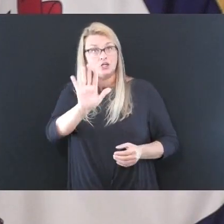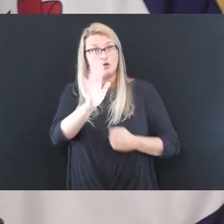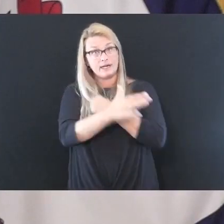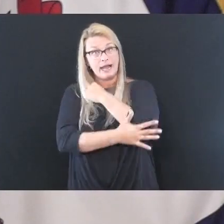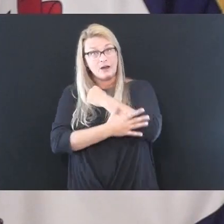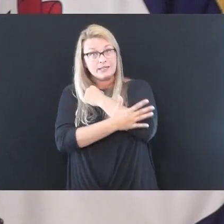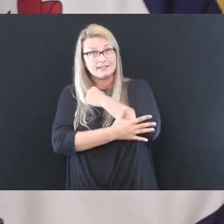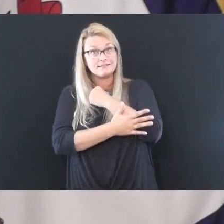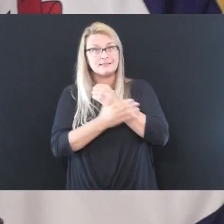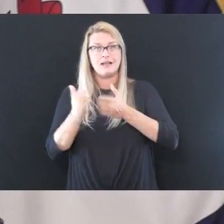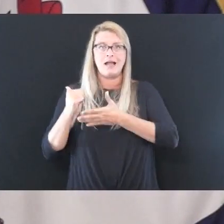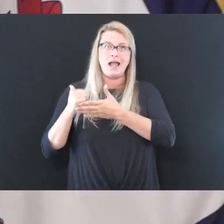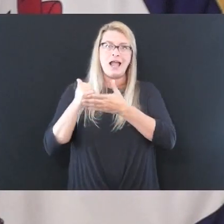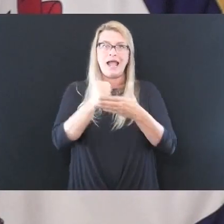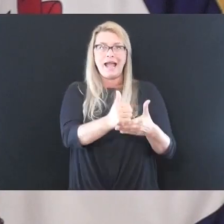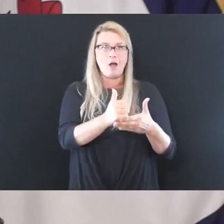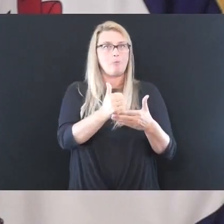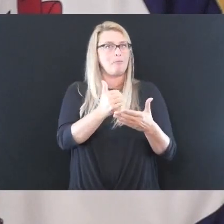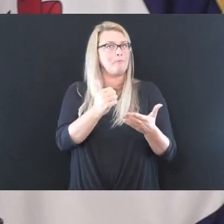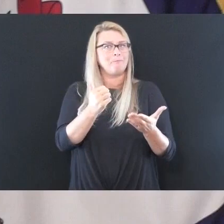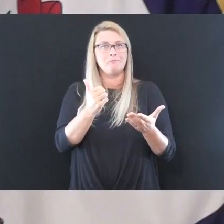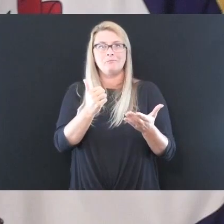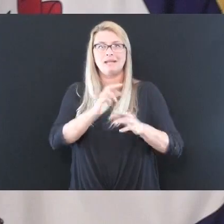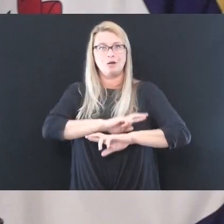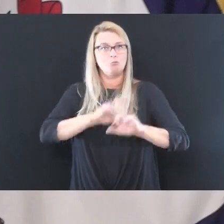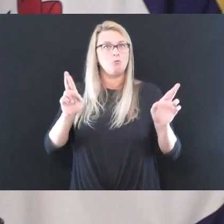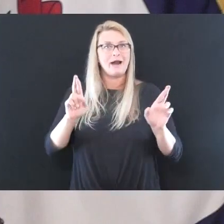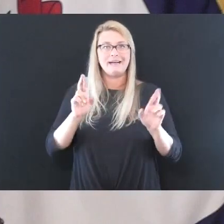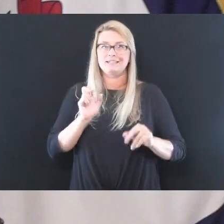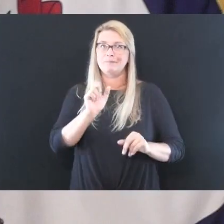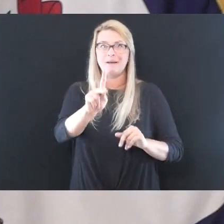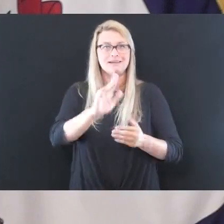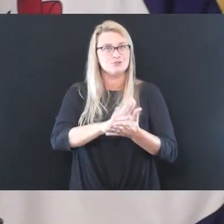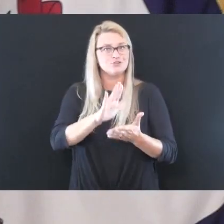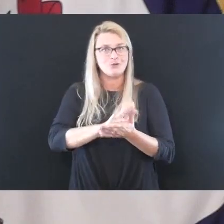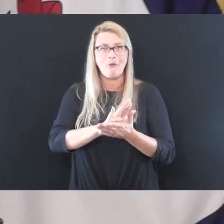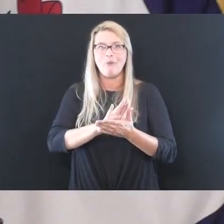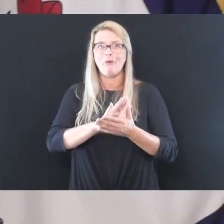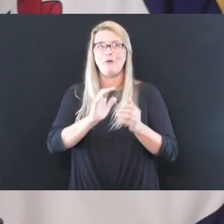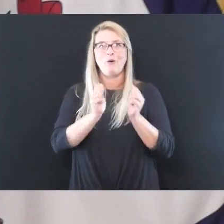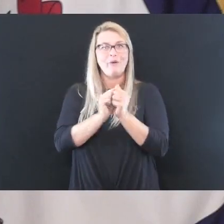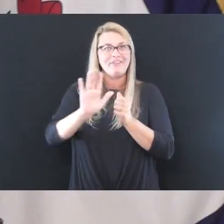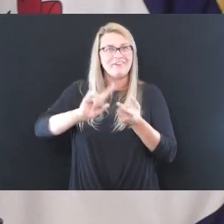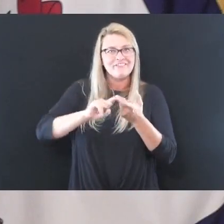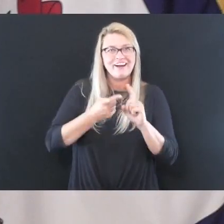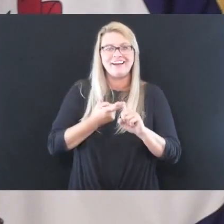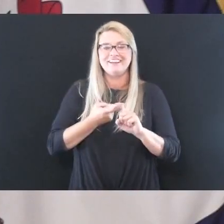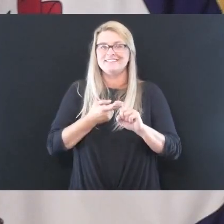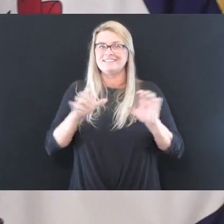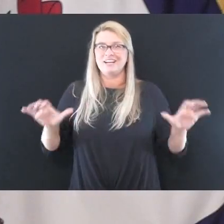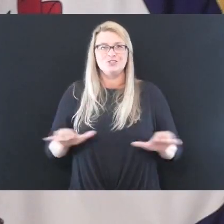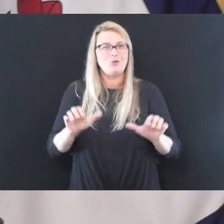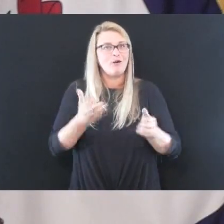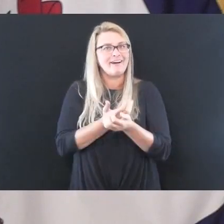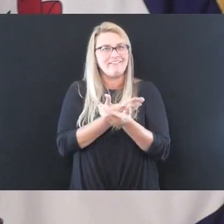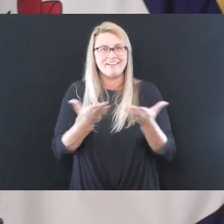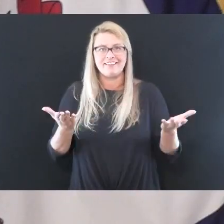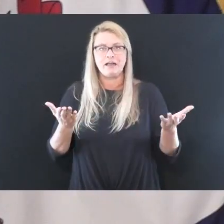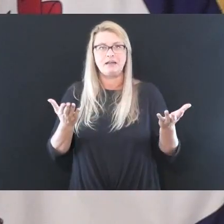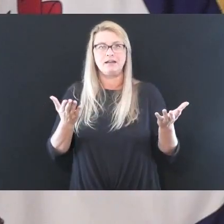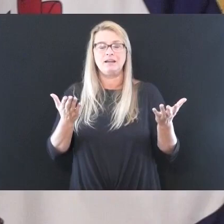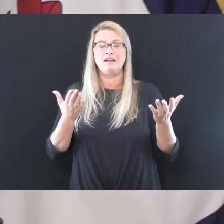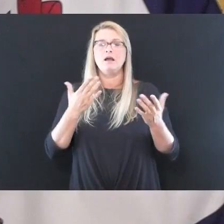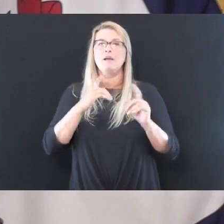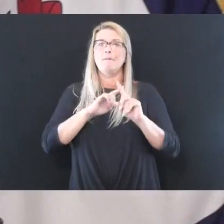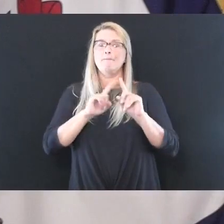will help them get in a color to where they can be in school and be with their friends and absolutely doing the right stuff. But where it will